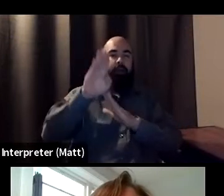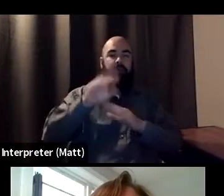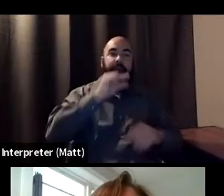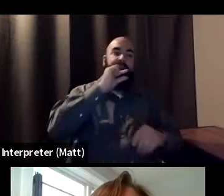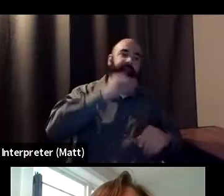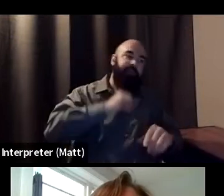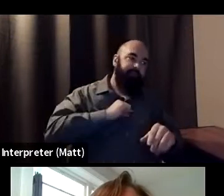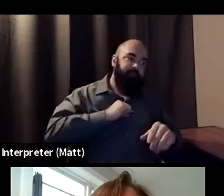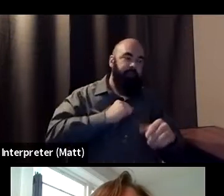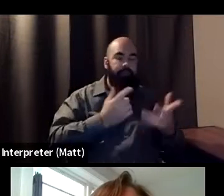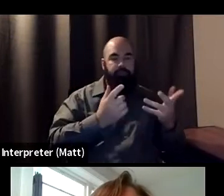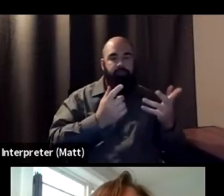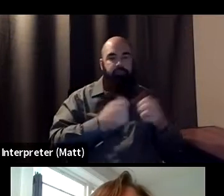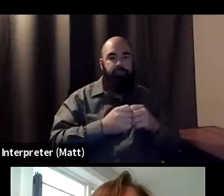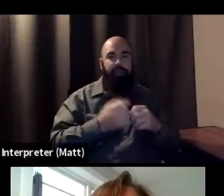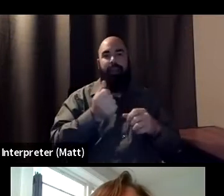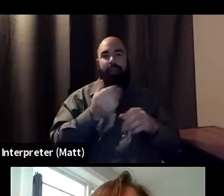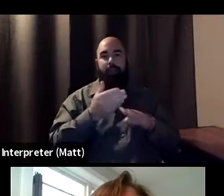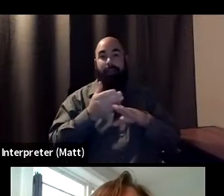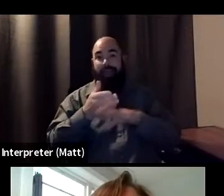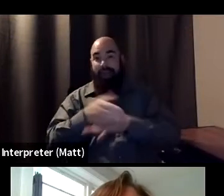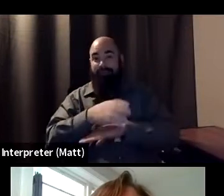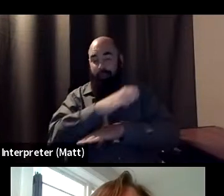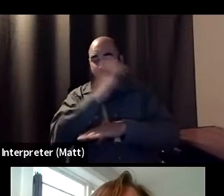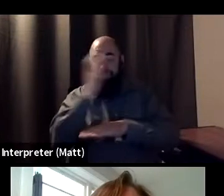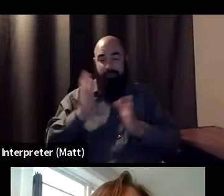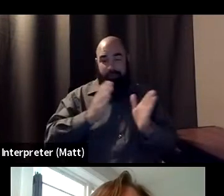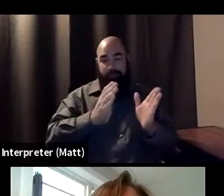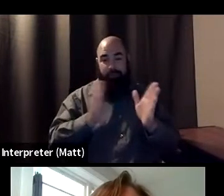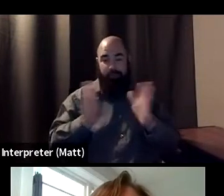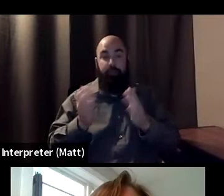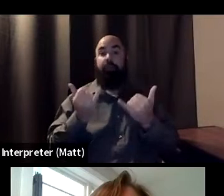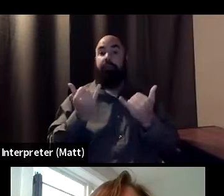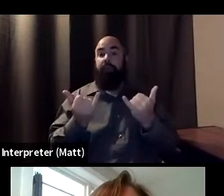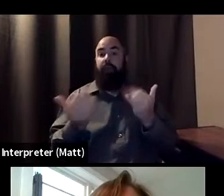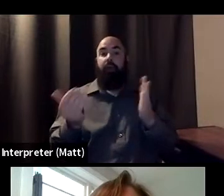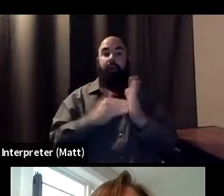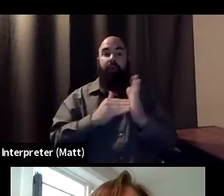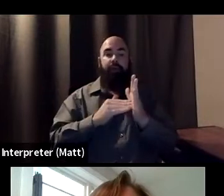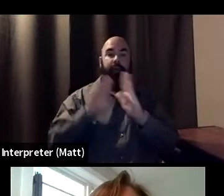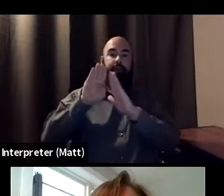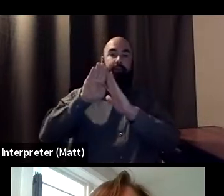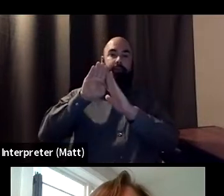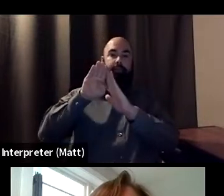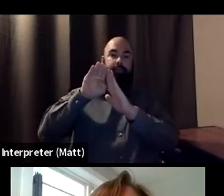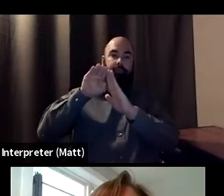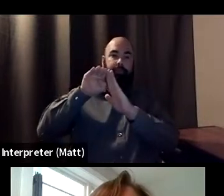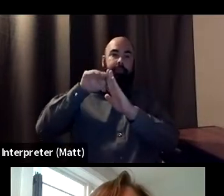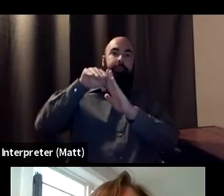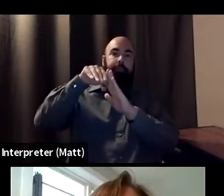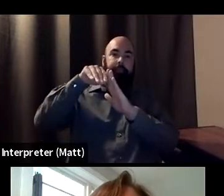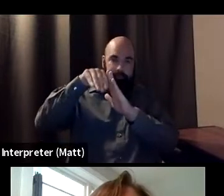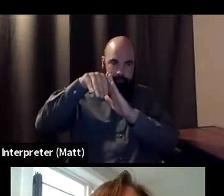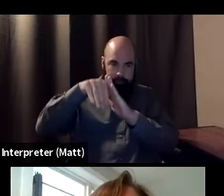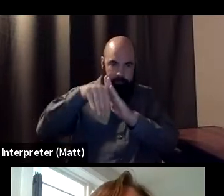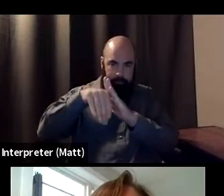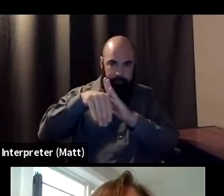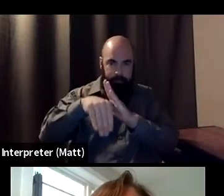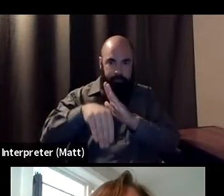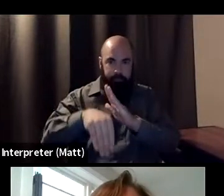Thanksgiving and just shortly after Christmas. And now I'm happy to report that we are on the downslope